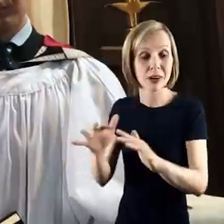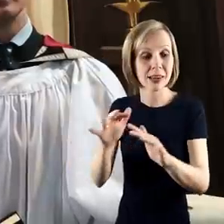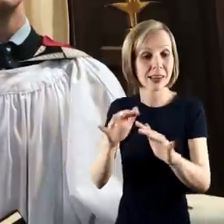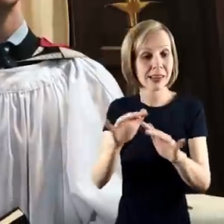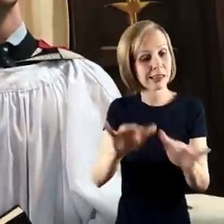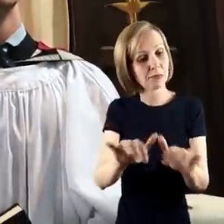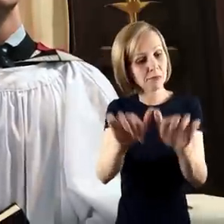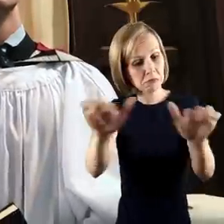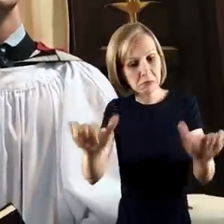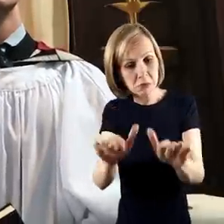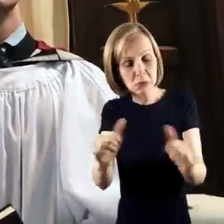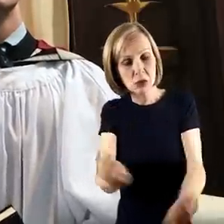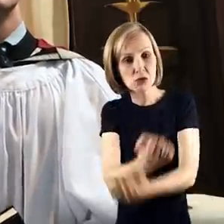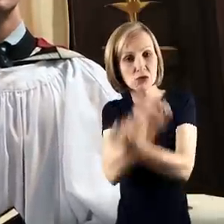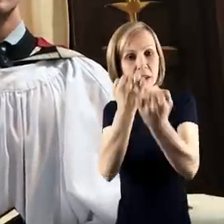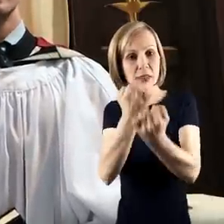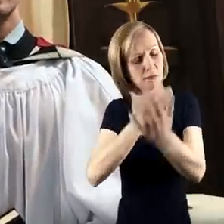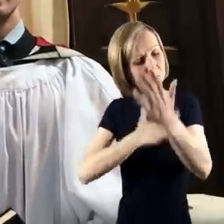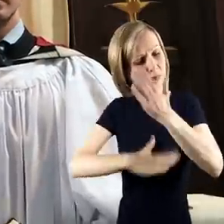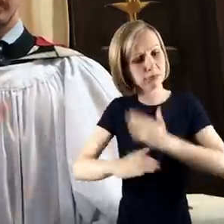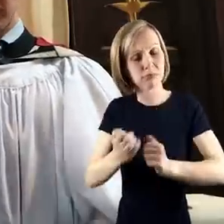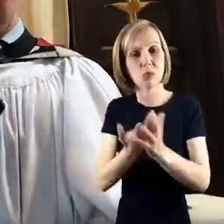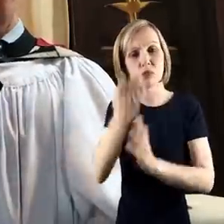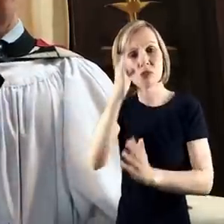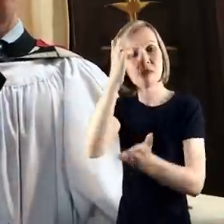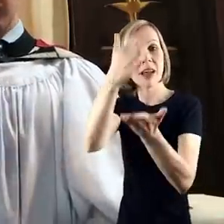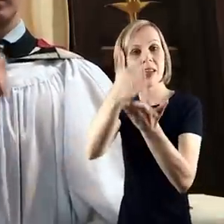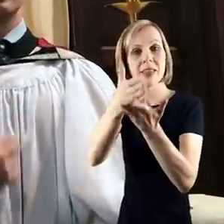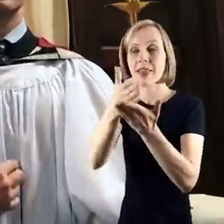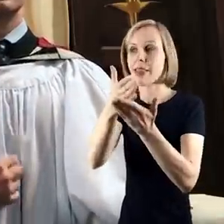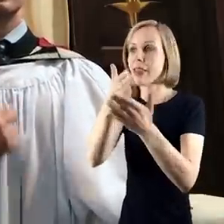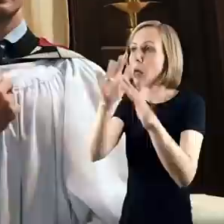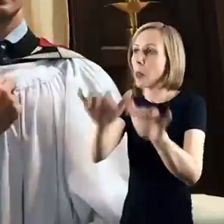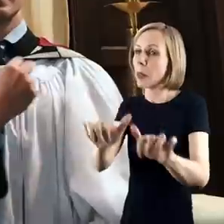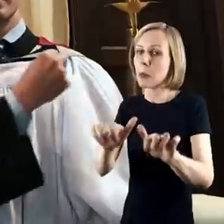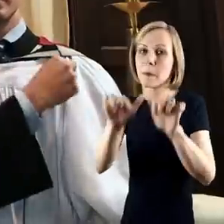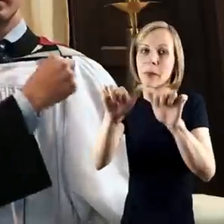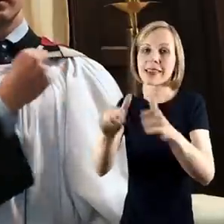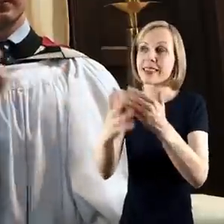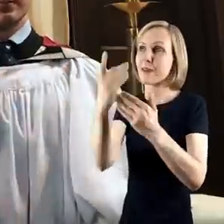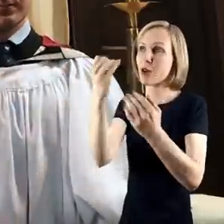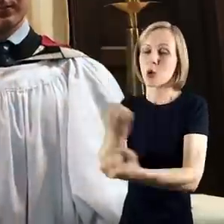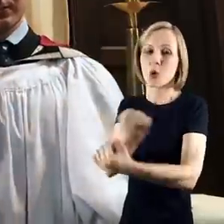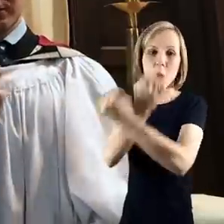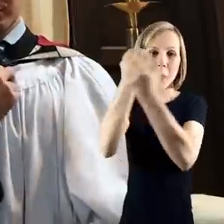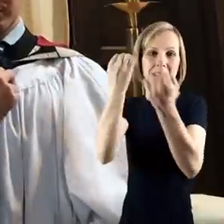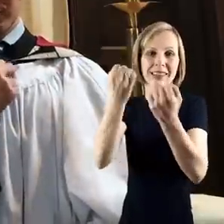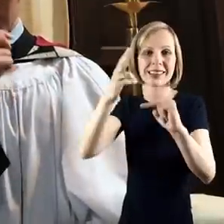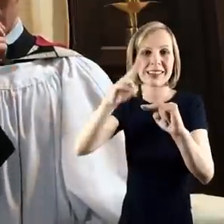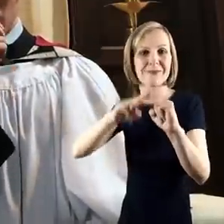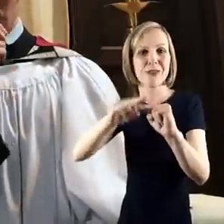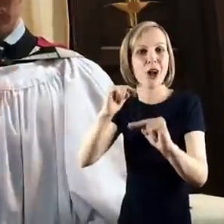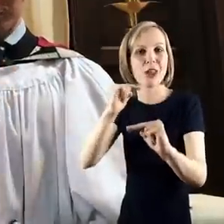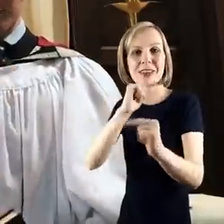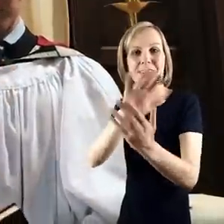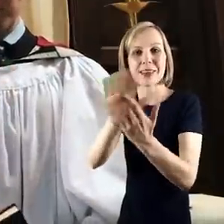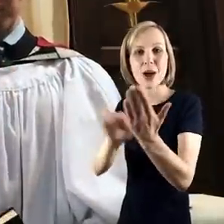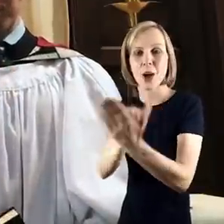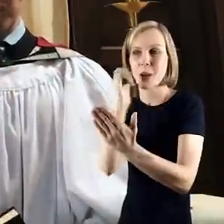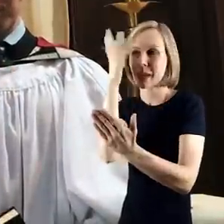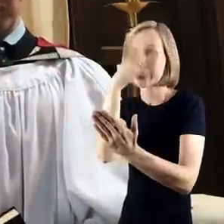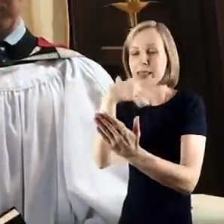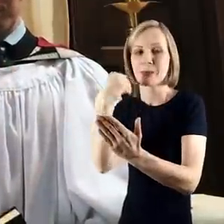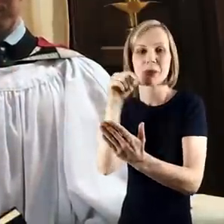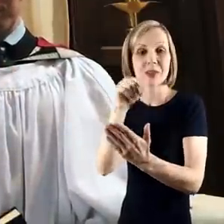the faith. And the blessing of God Almighty, the Father, the Son, and the Holy Spirit be among you and remain with